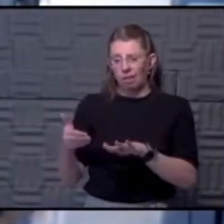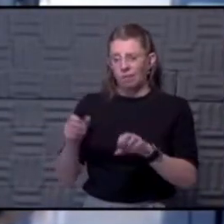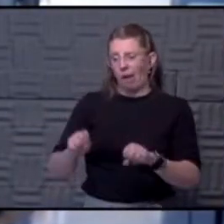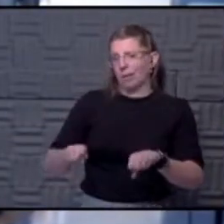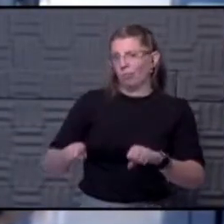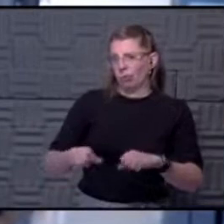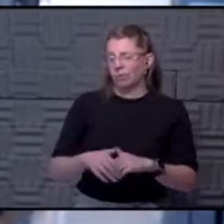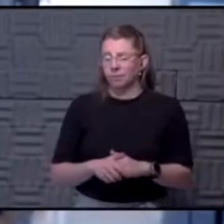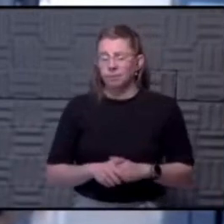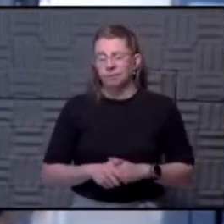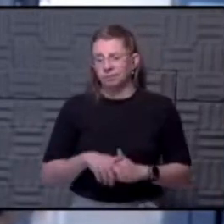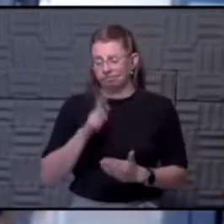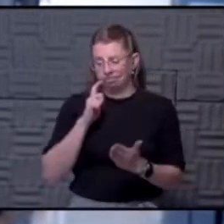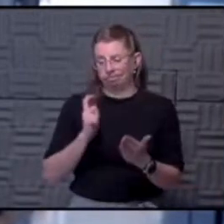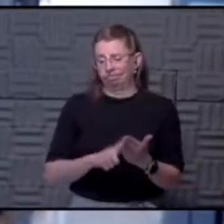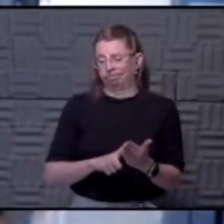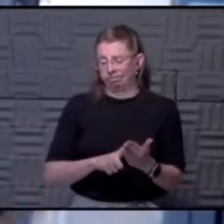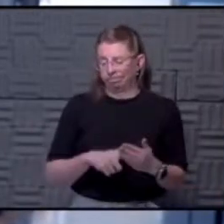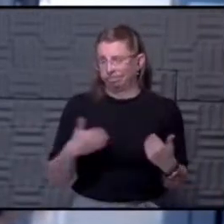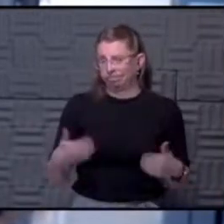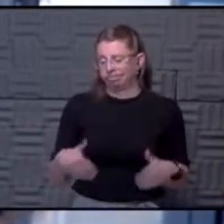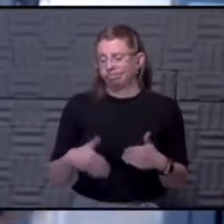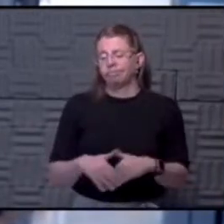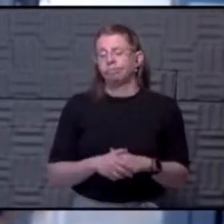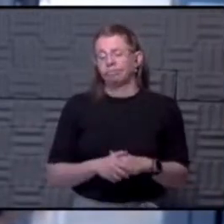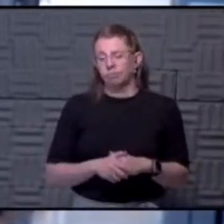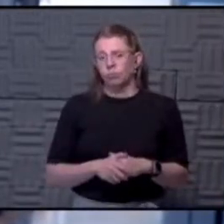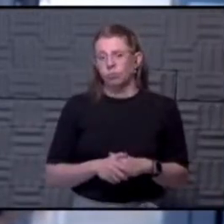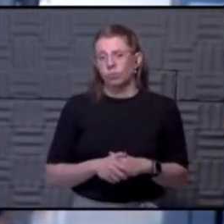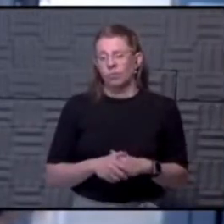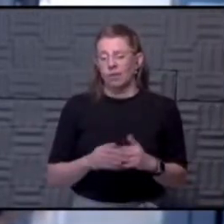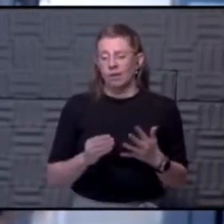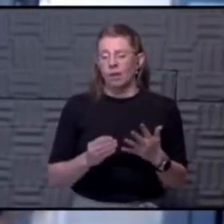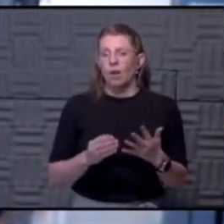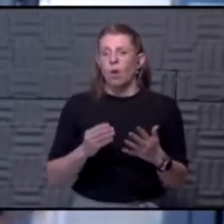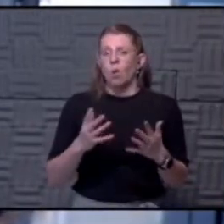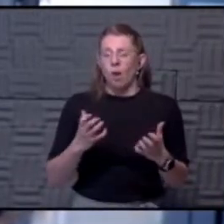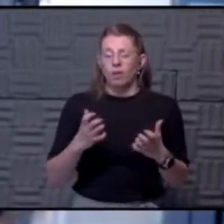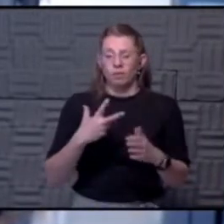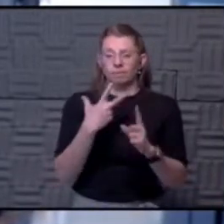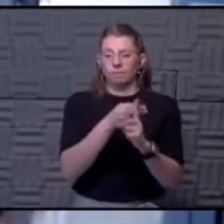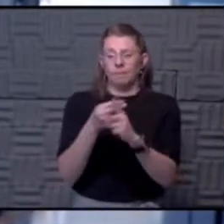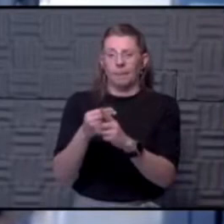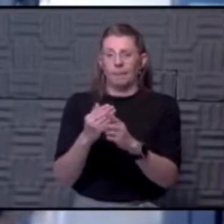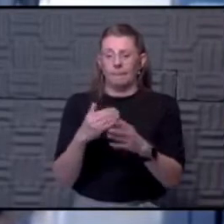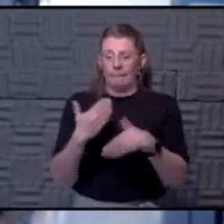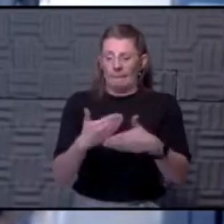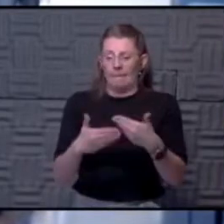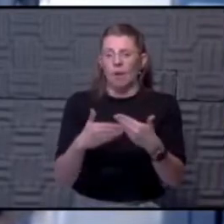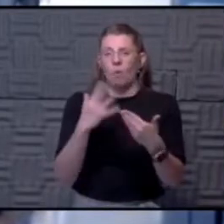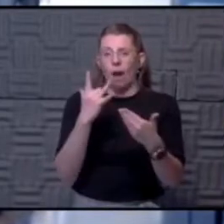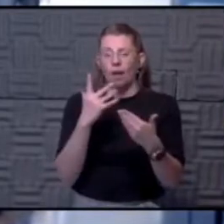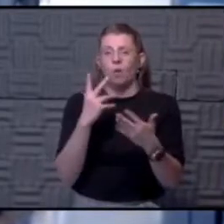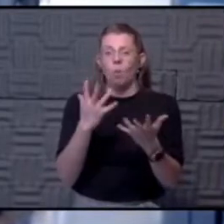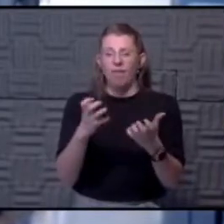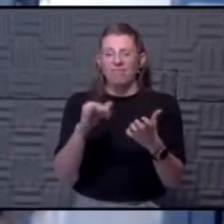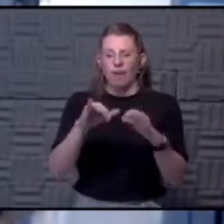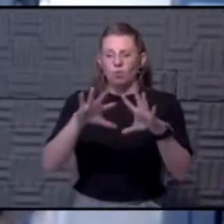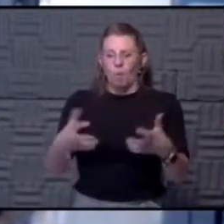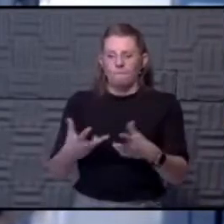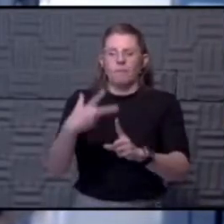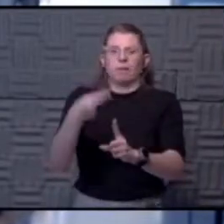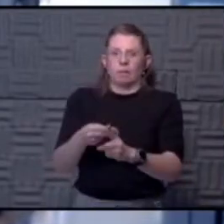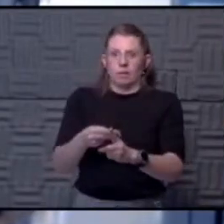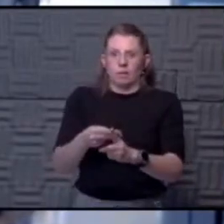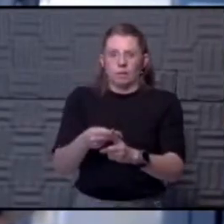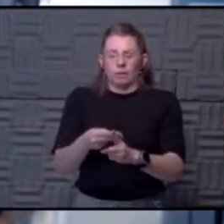well recognized, and we want to try to advance as quickly as we can to include that group. And it goes back to the